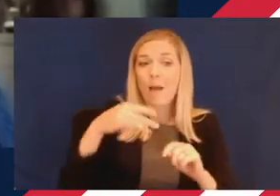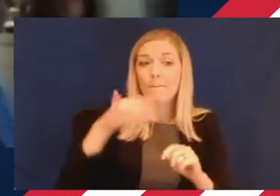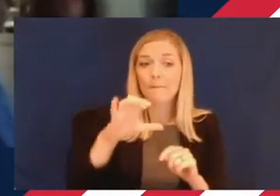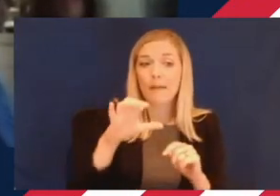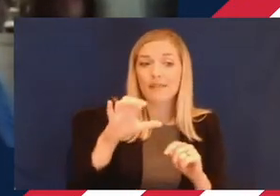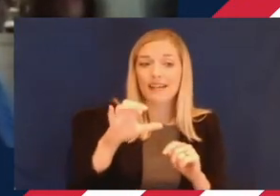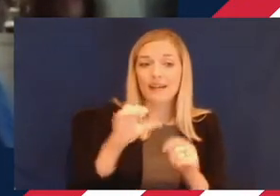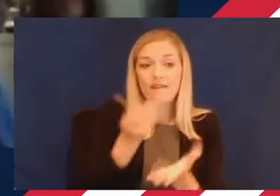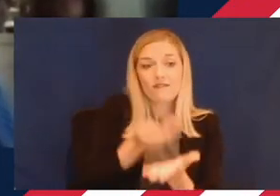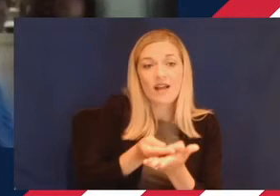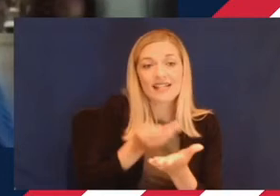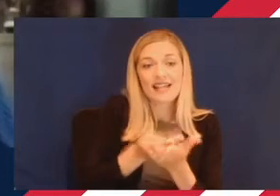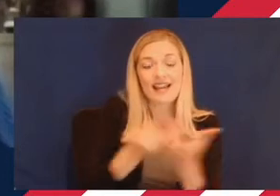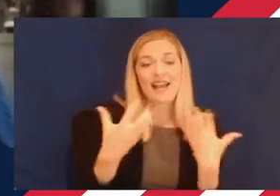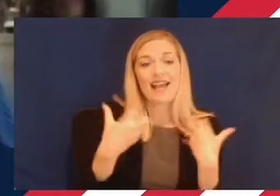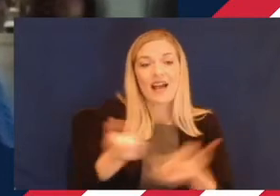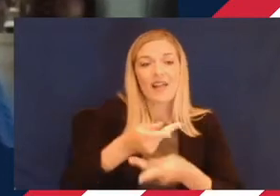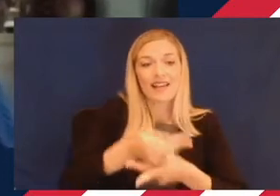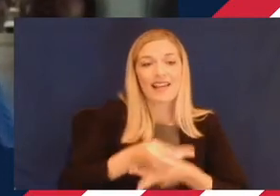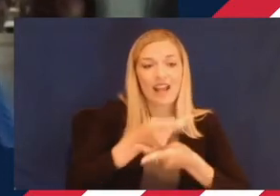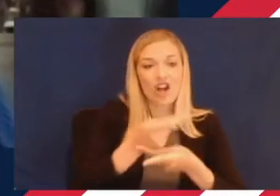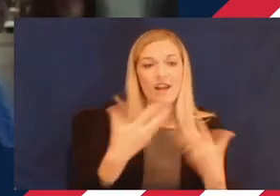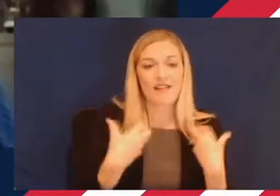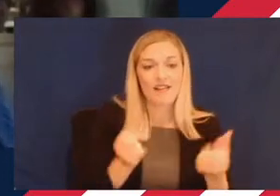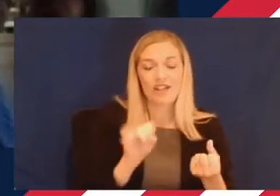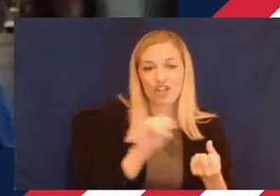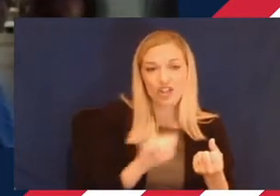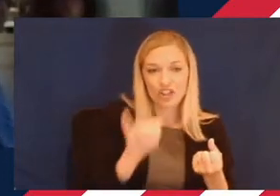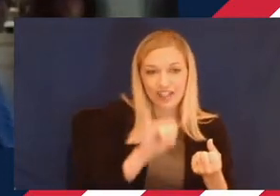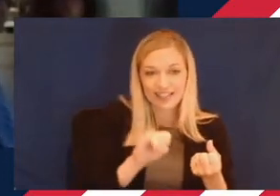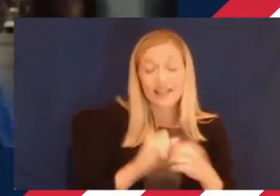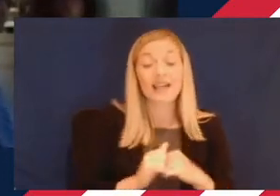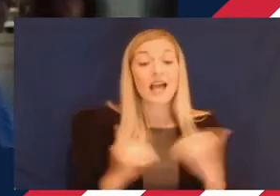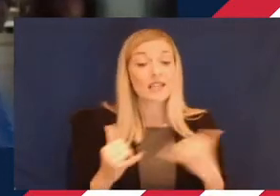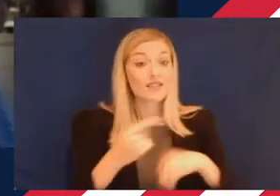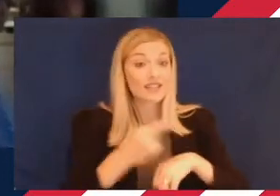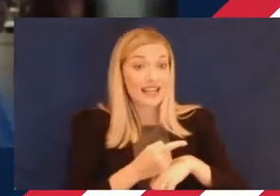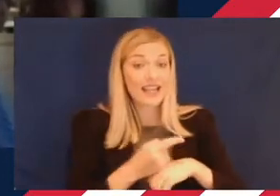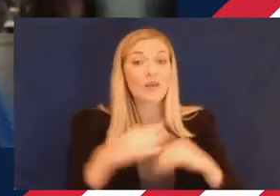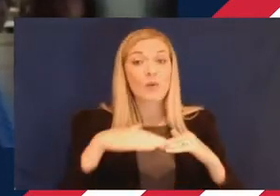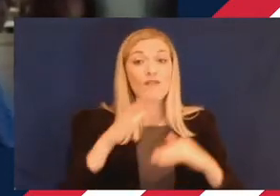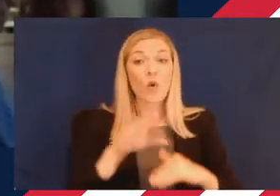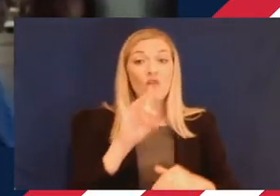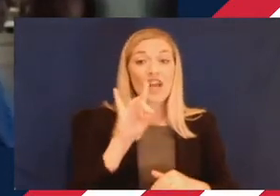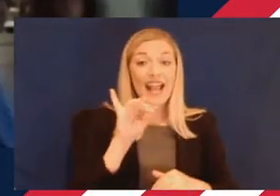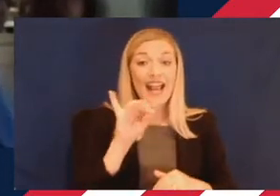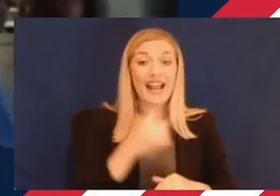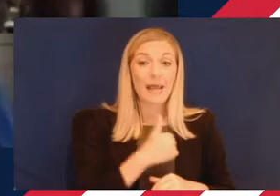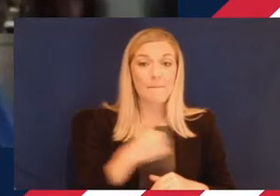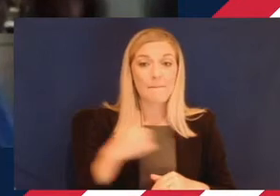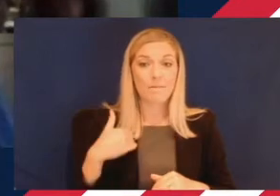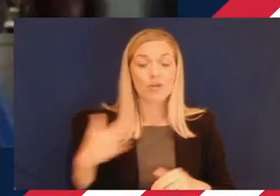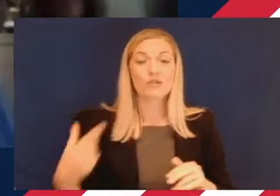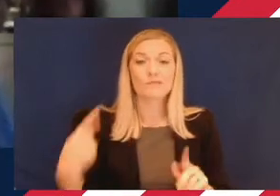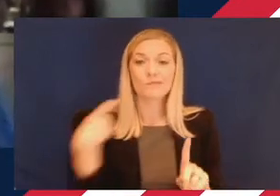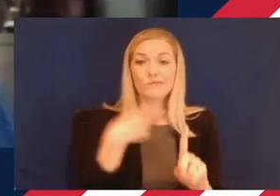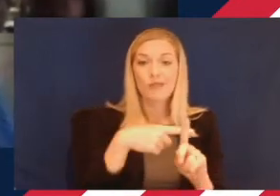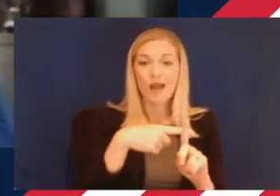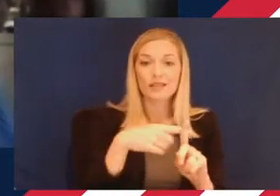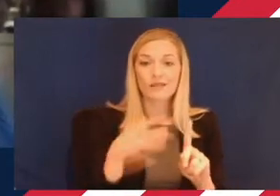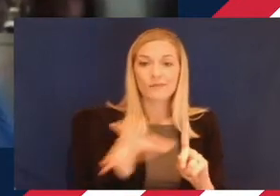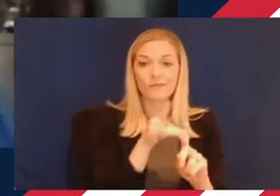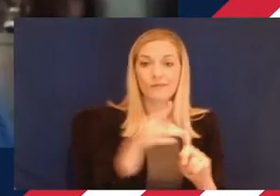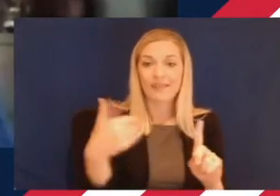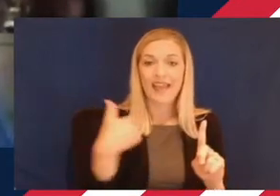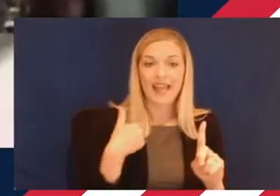coverage. As of today, we have more than 80 members who have tested positive for COVID, and 2 in Imperial County who have